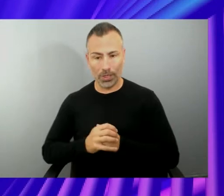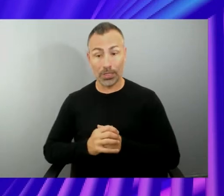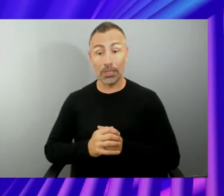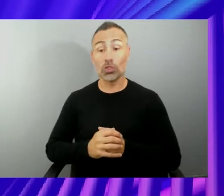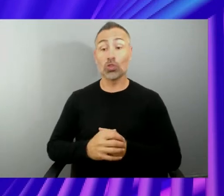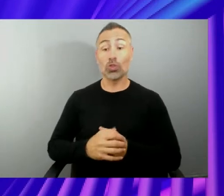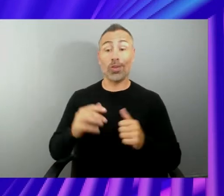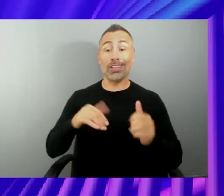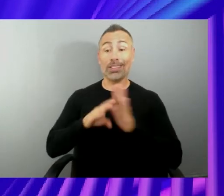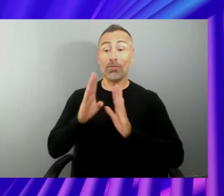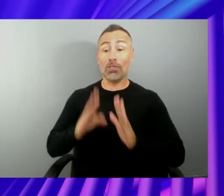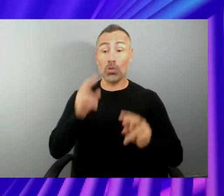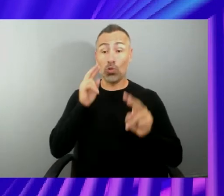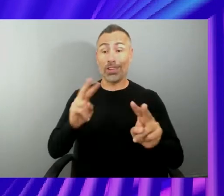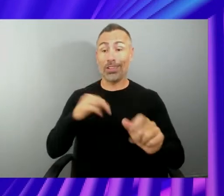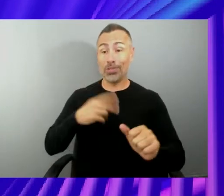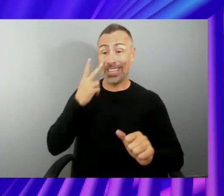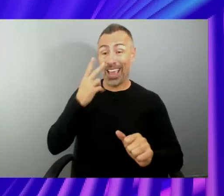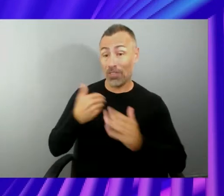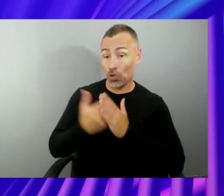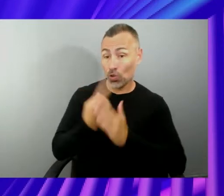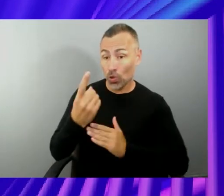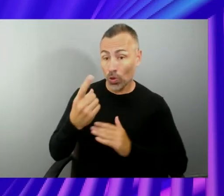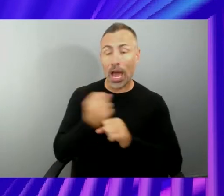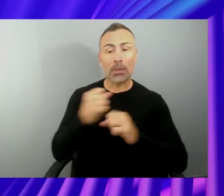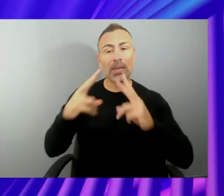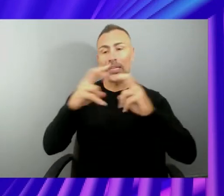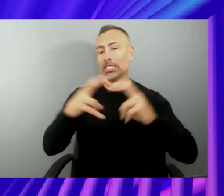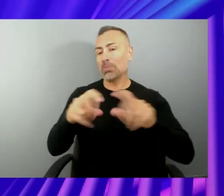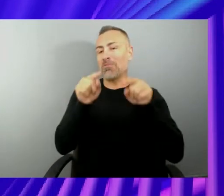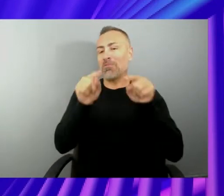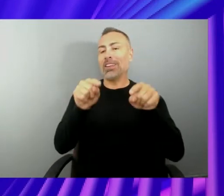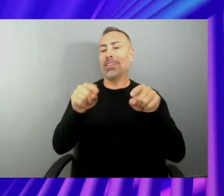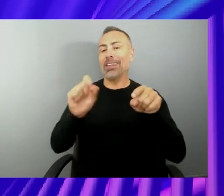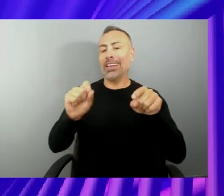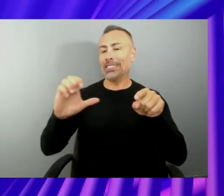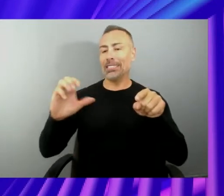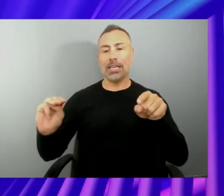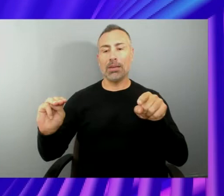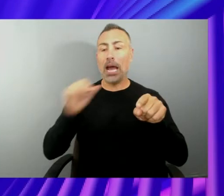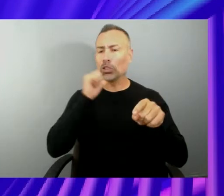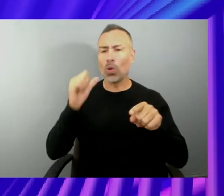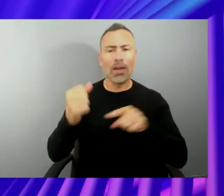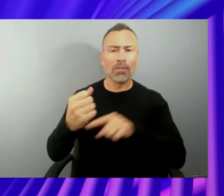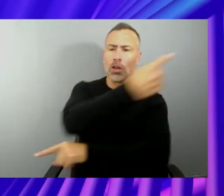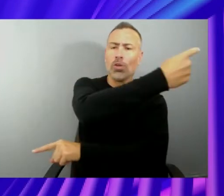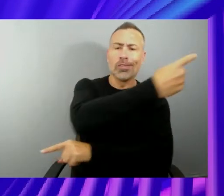assessment directly from the SEM. I don't even need to go into Checkmarx right now. No, you don't have to leave your GitHub repo.